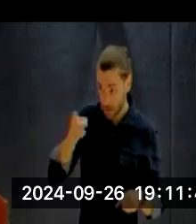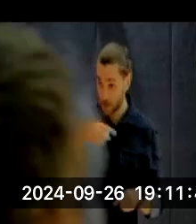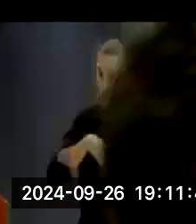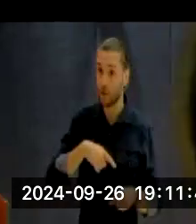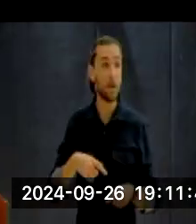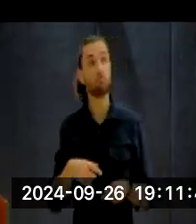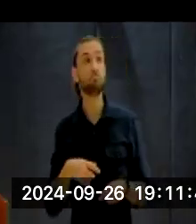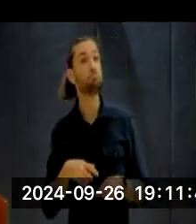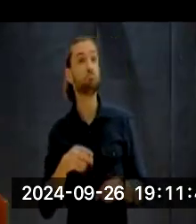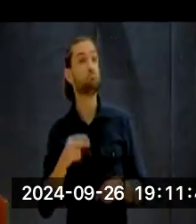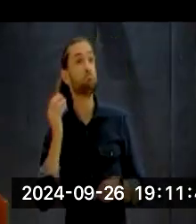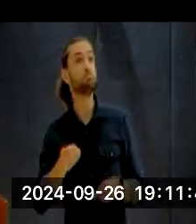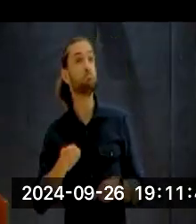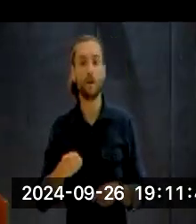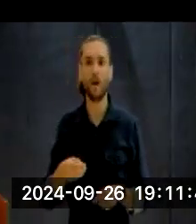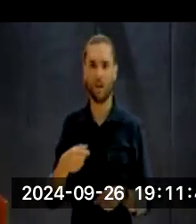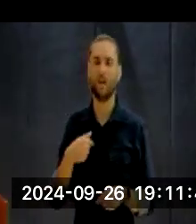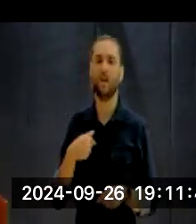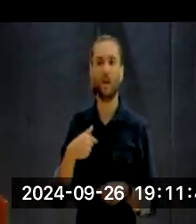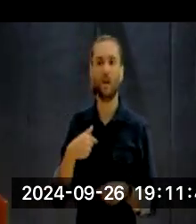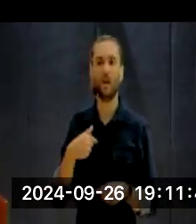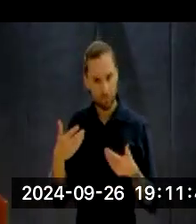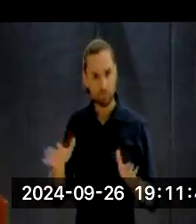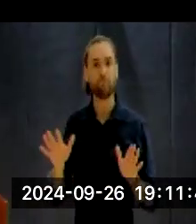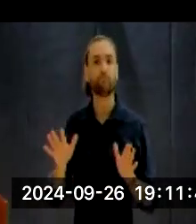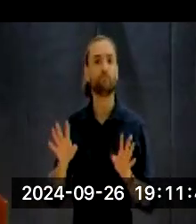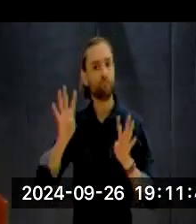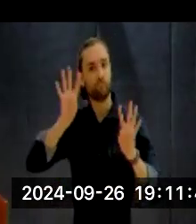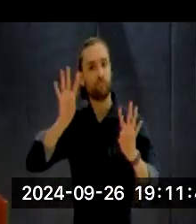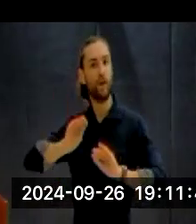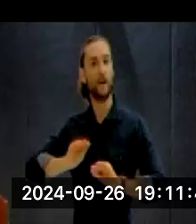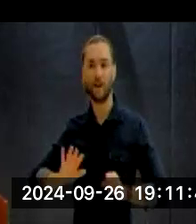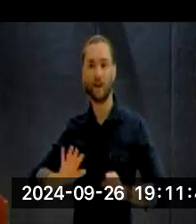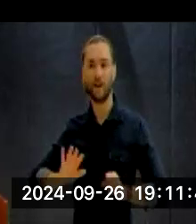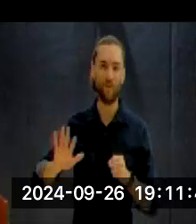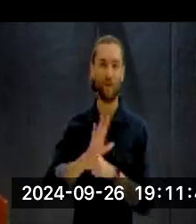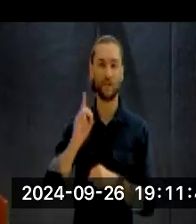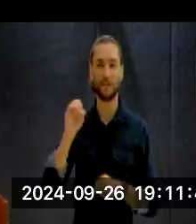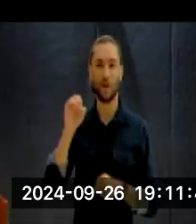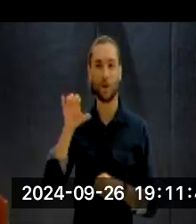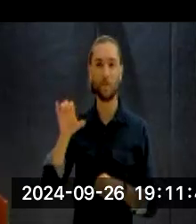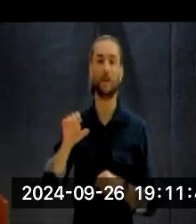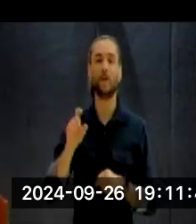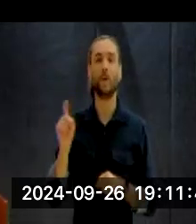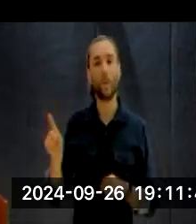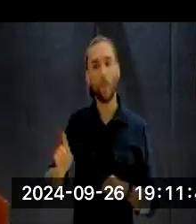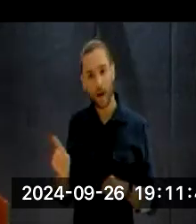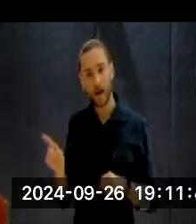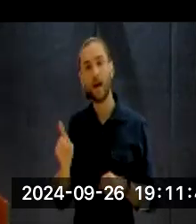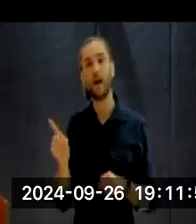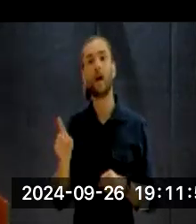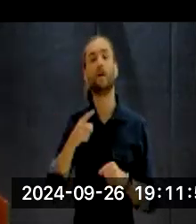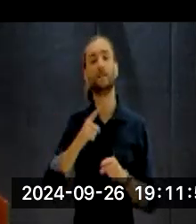said no. So I have actually created a full-on document of different states who